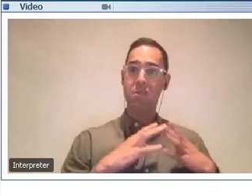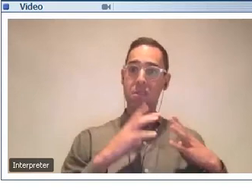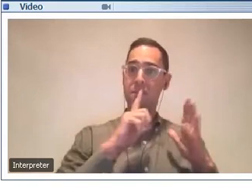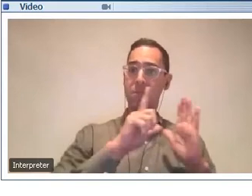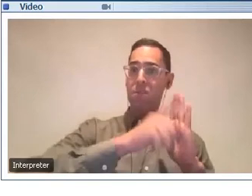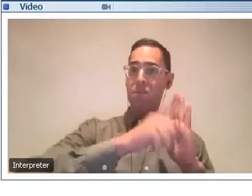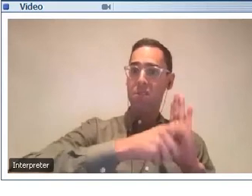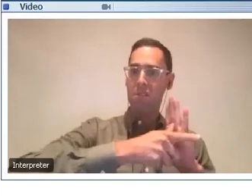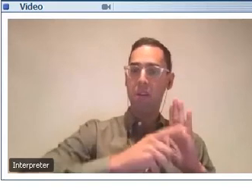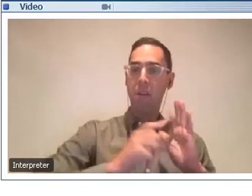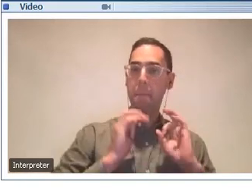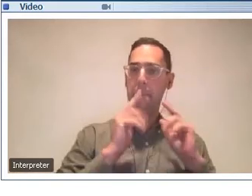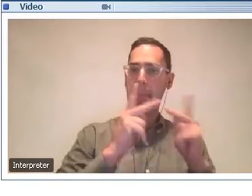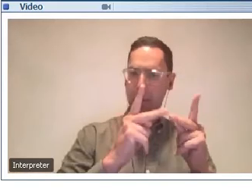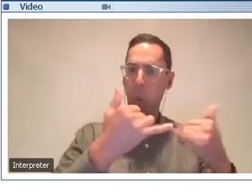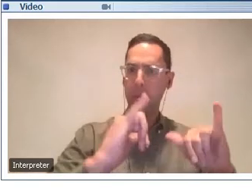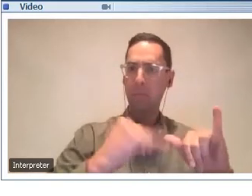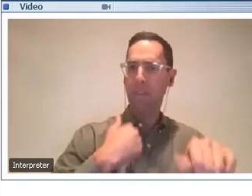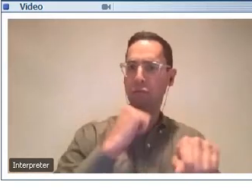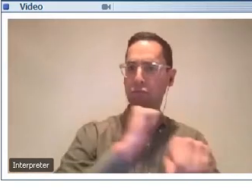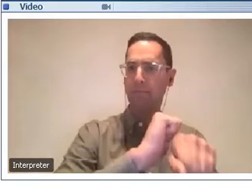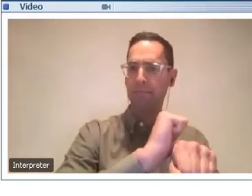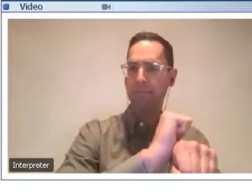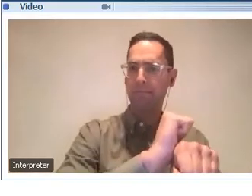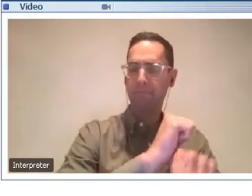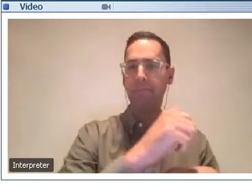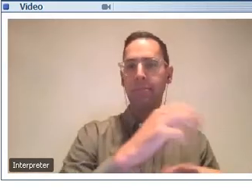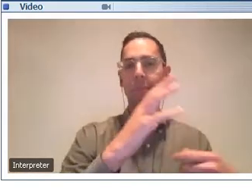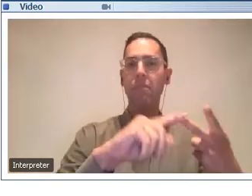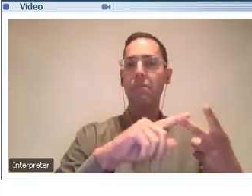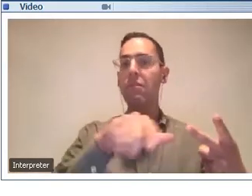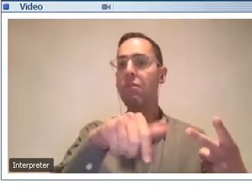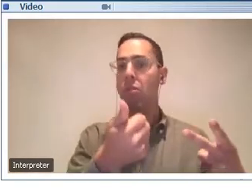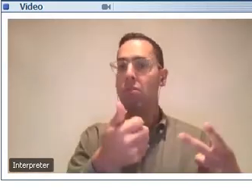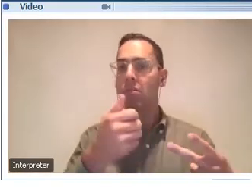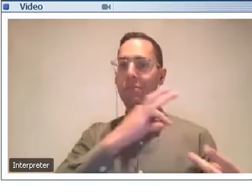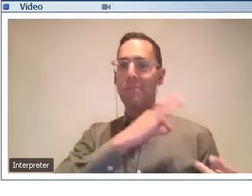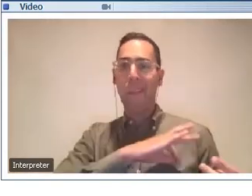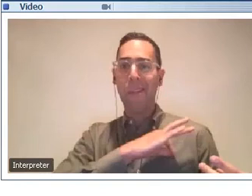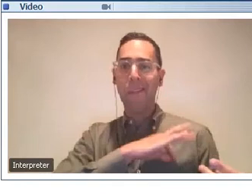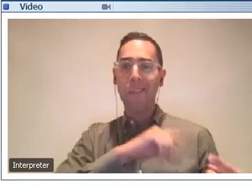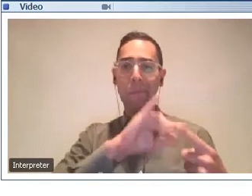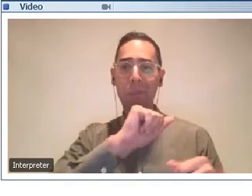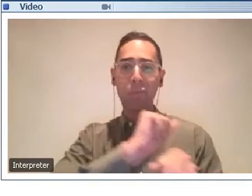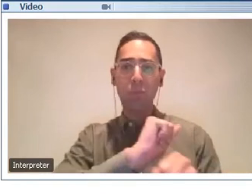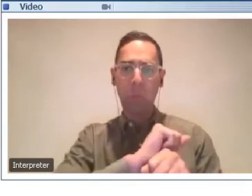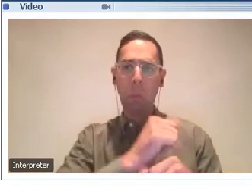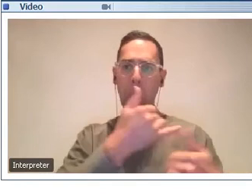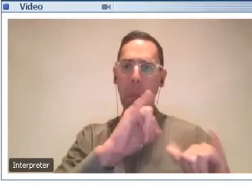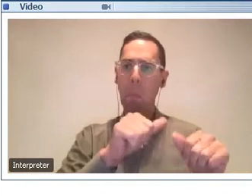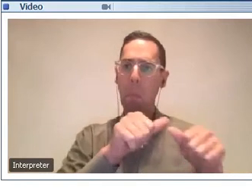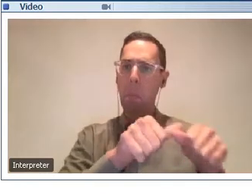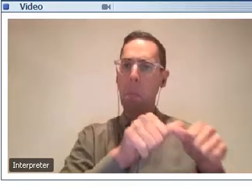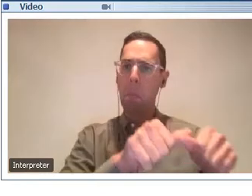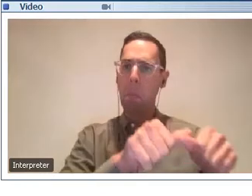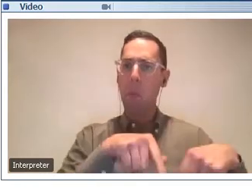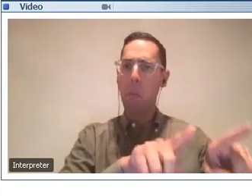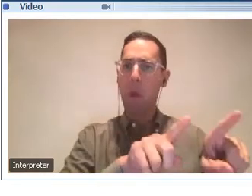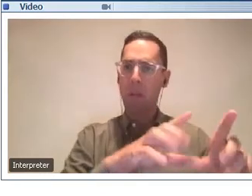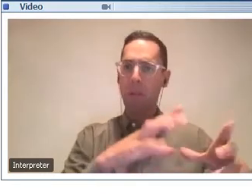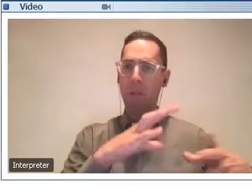the idea that important employer-sponsored benefits will continue while you are on leave. And for people with disabilities, one